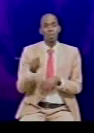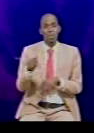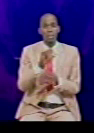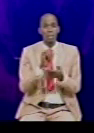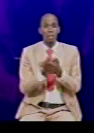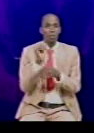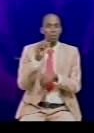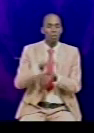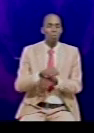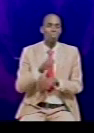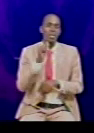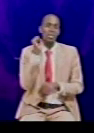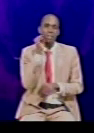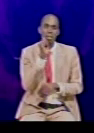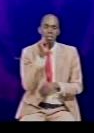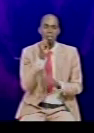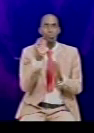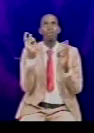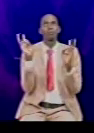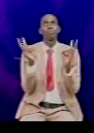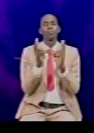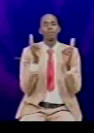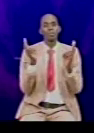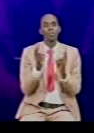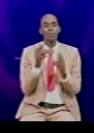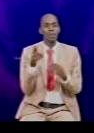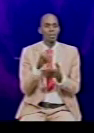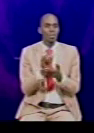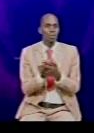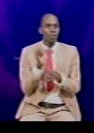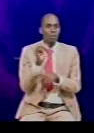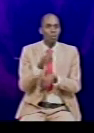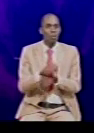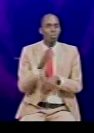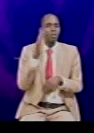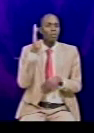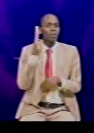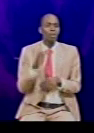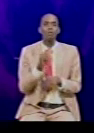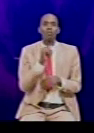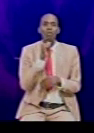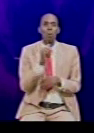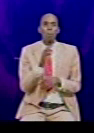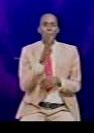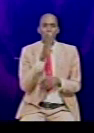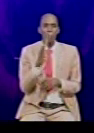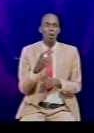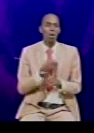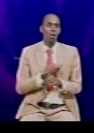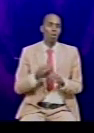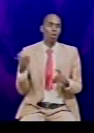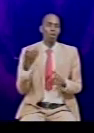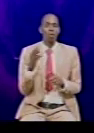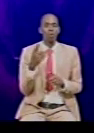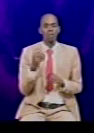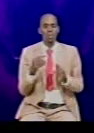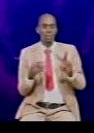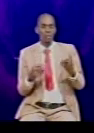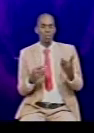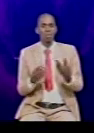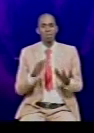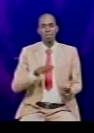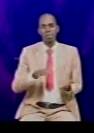daily victory. He that overcometh shall not be hurt of the second death. In